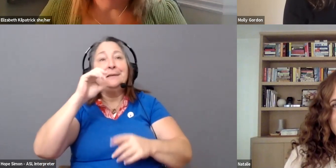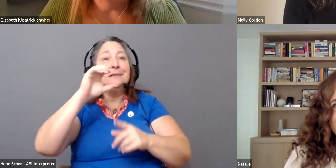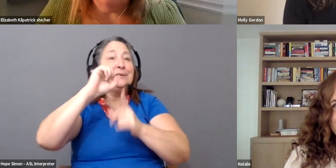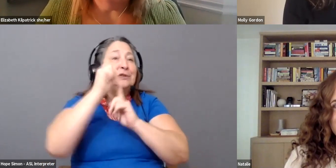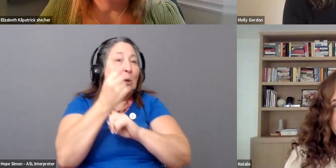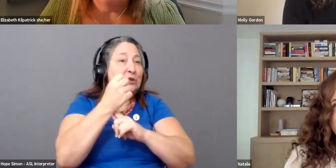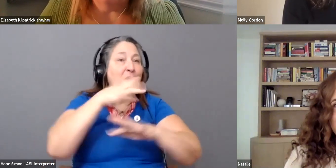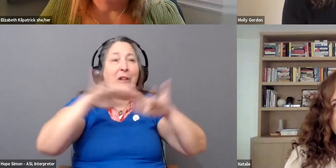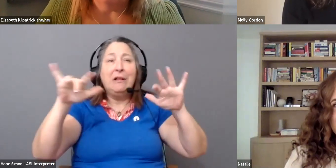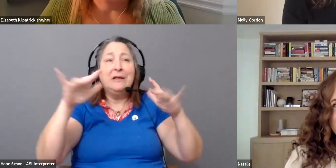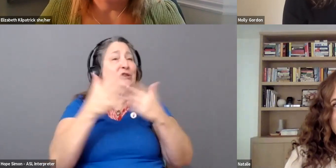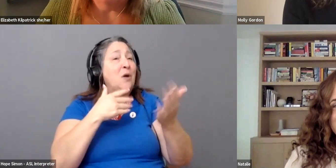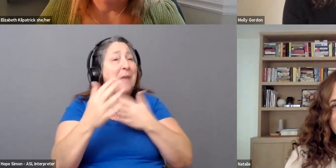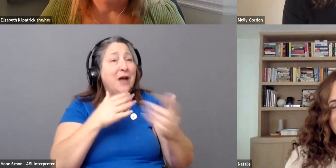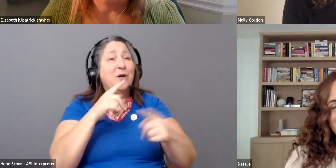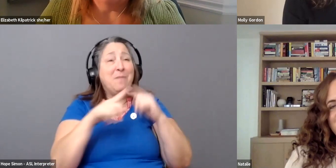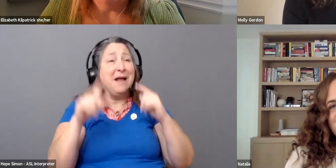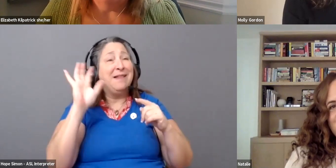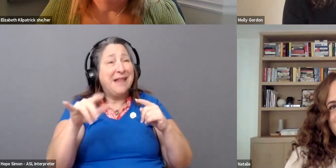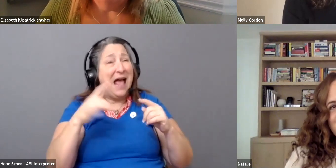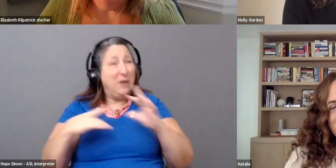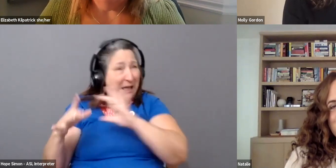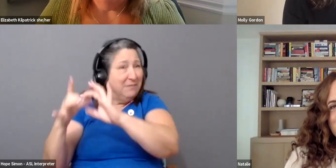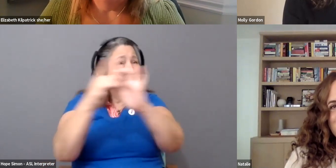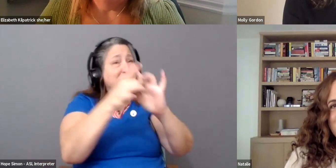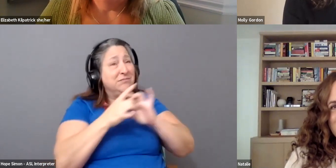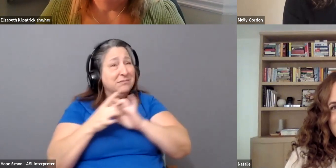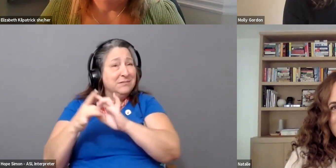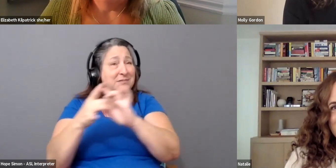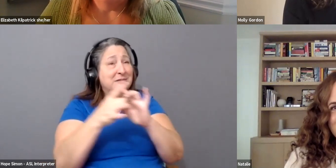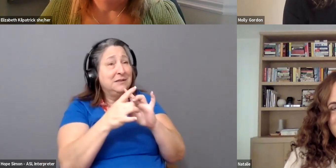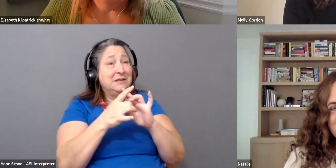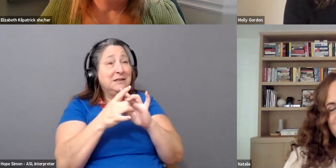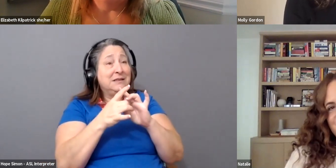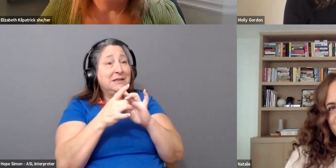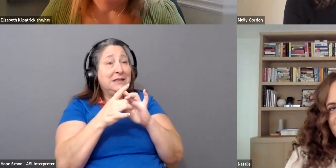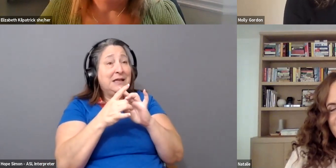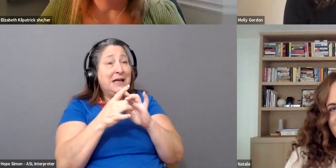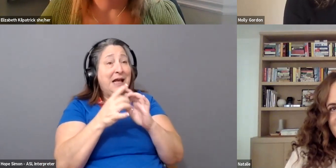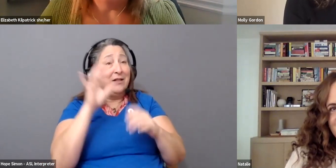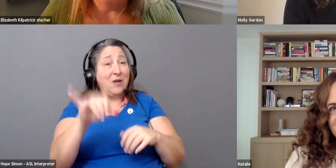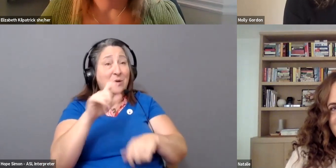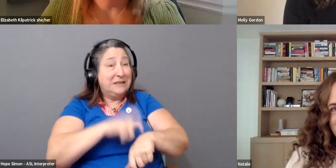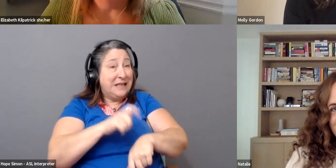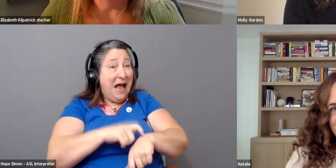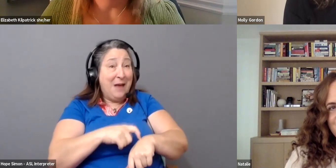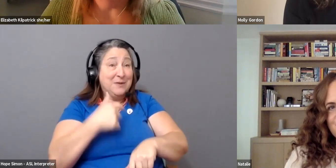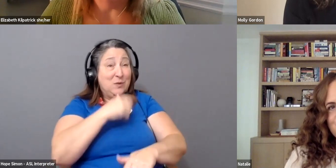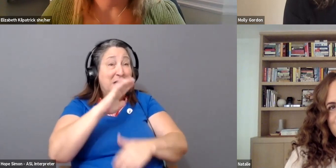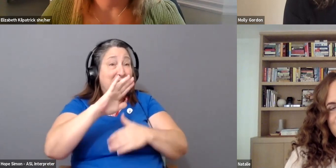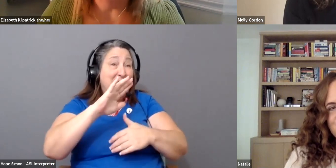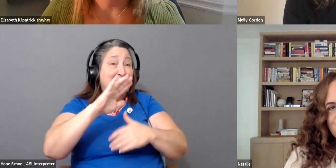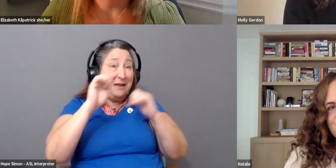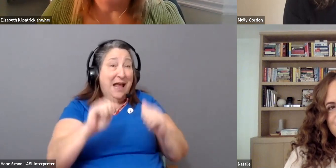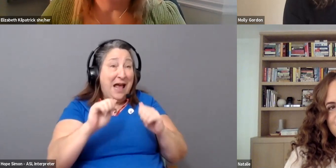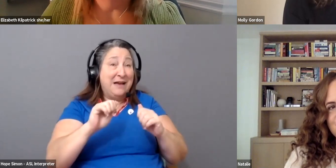the little things we keep from those, you know, from those times are, you know, we all have that. So I think those are sort